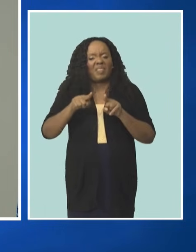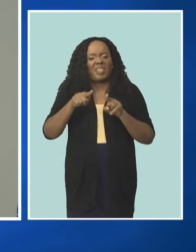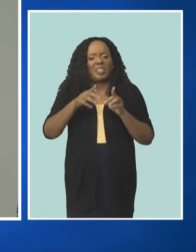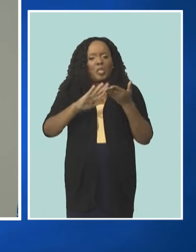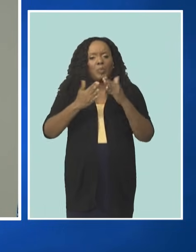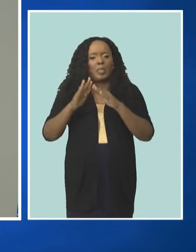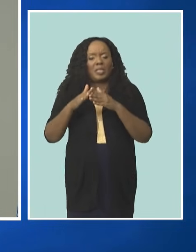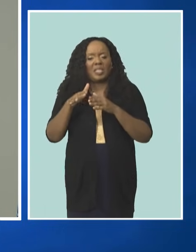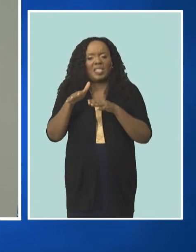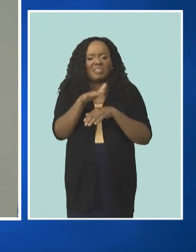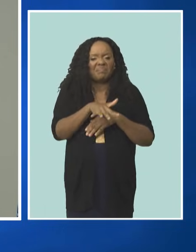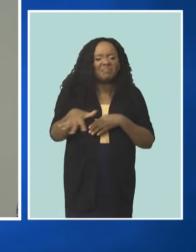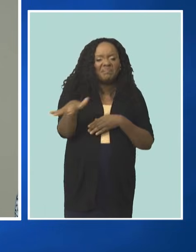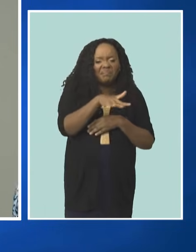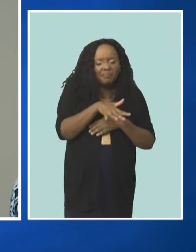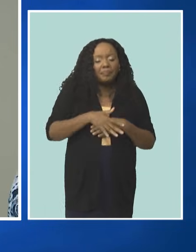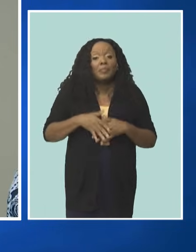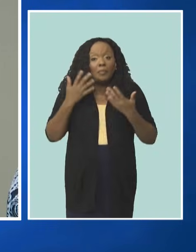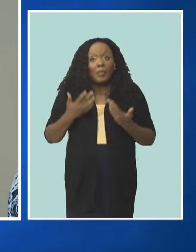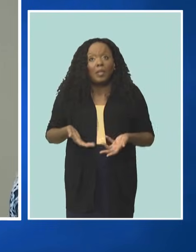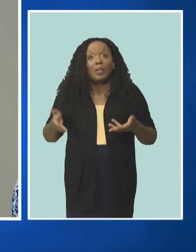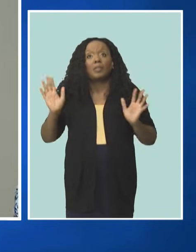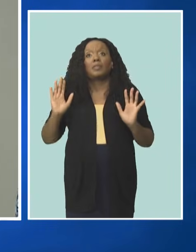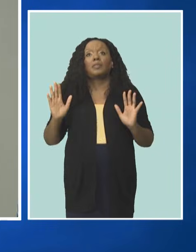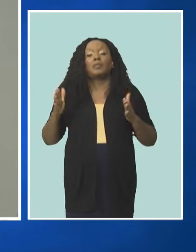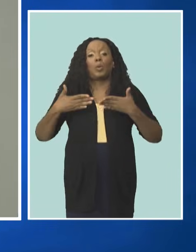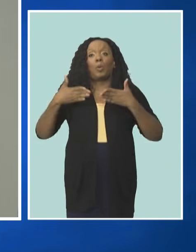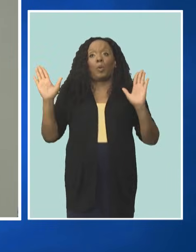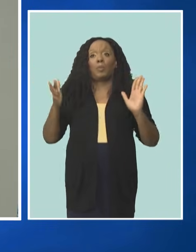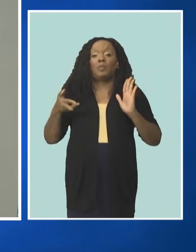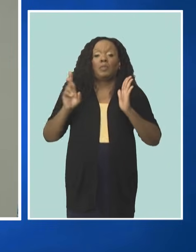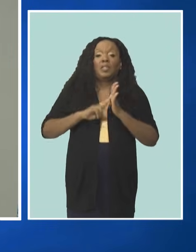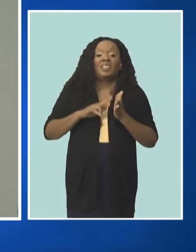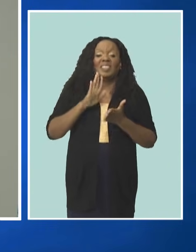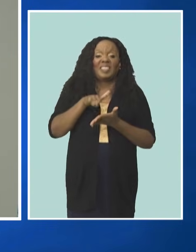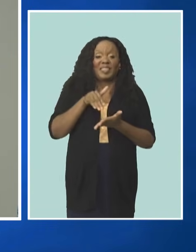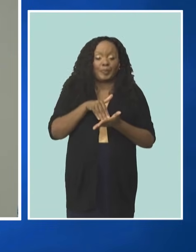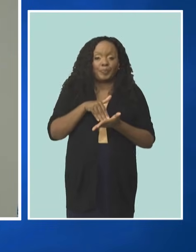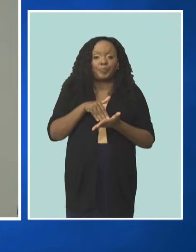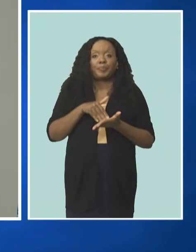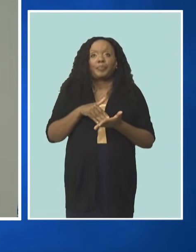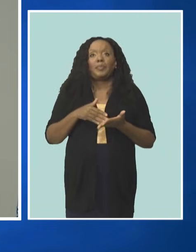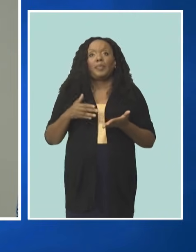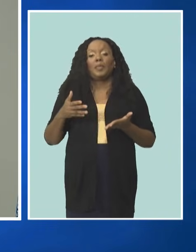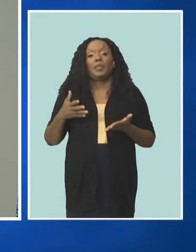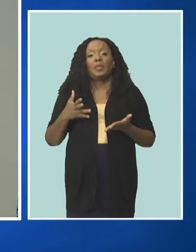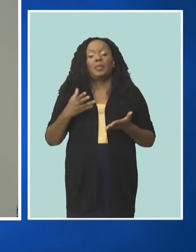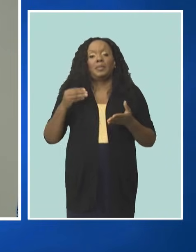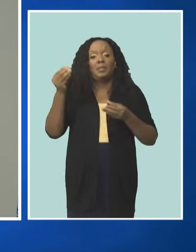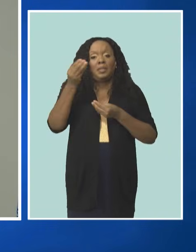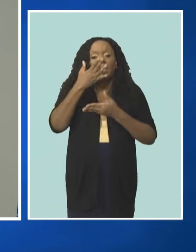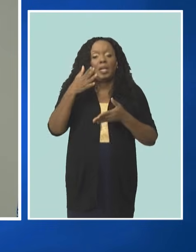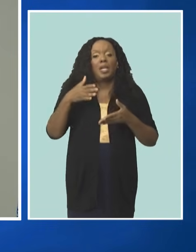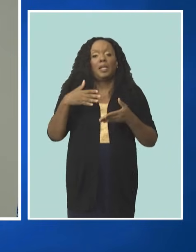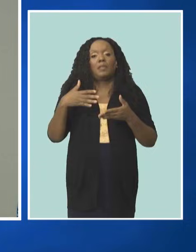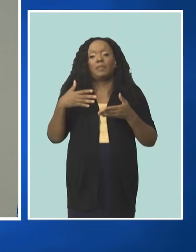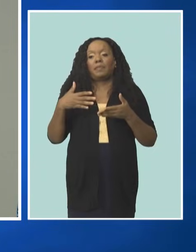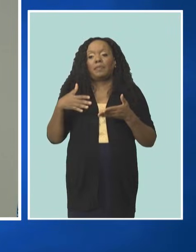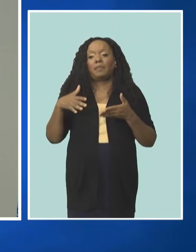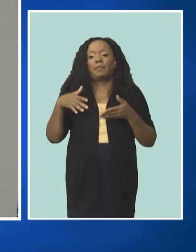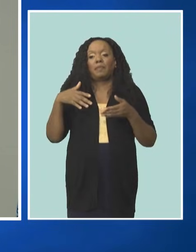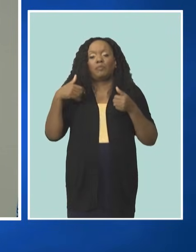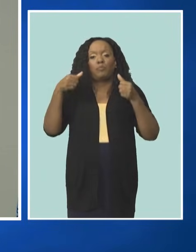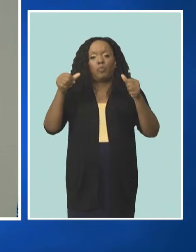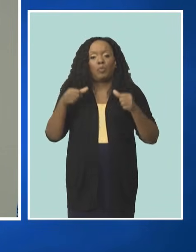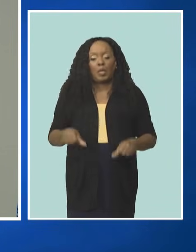been completed, and thereafter we would have opened registration centers and issued circulars again to every household,